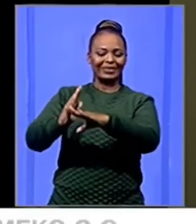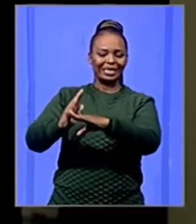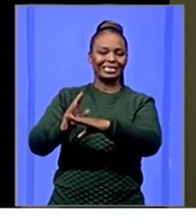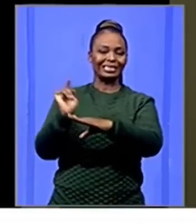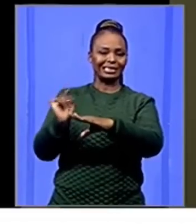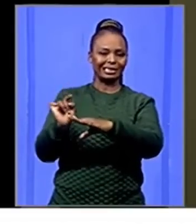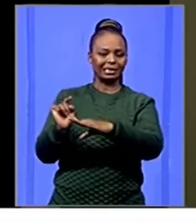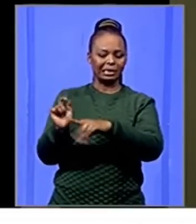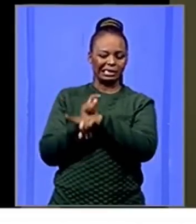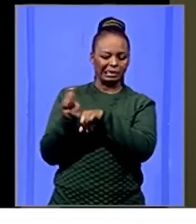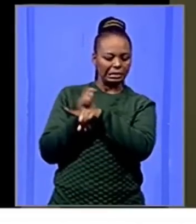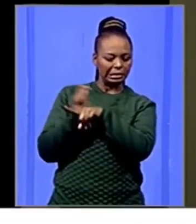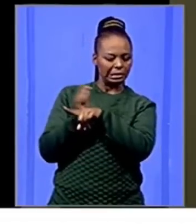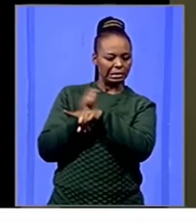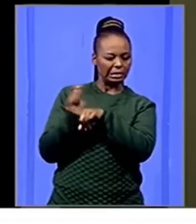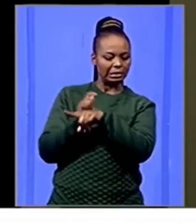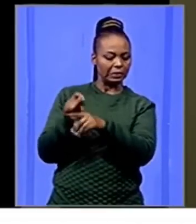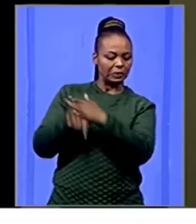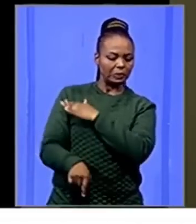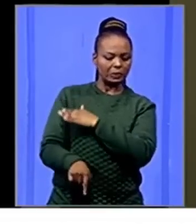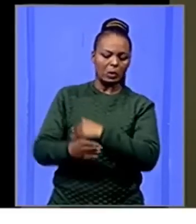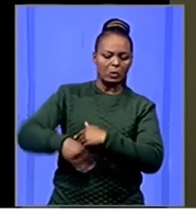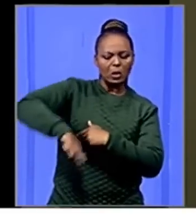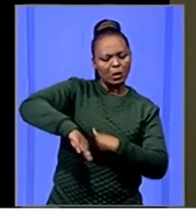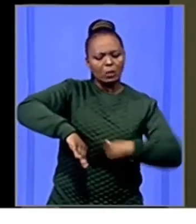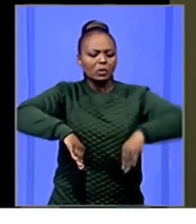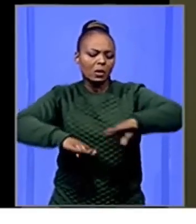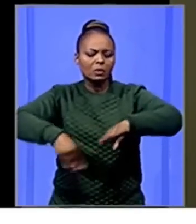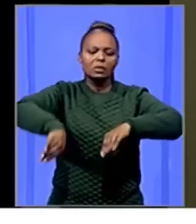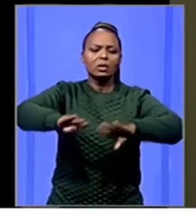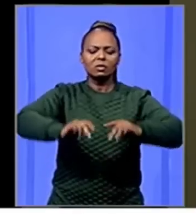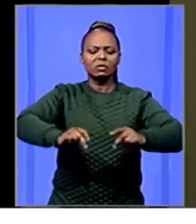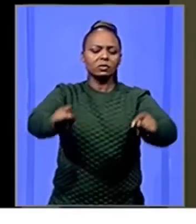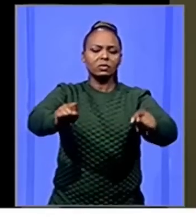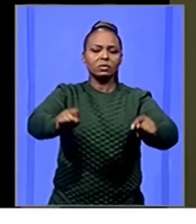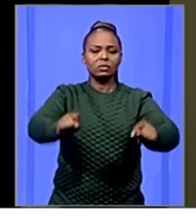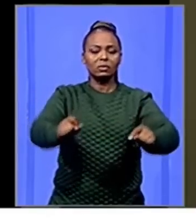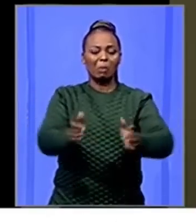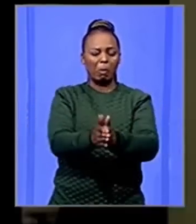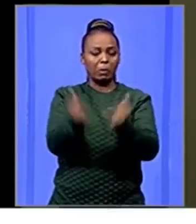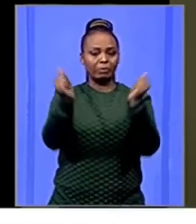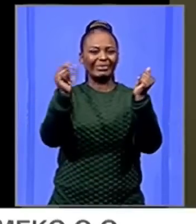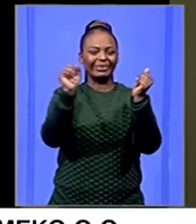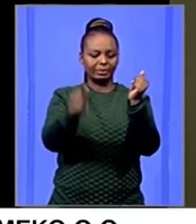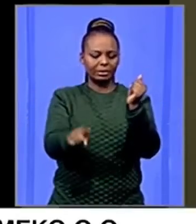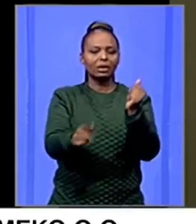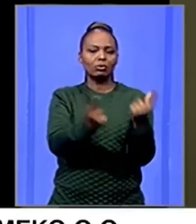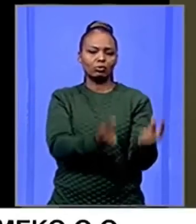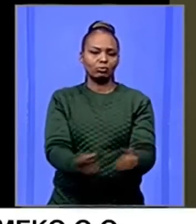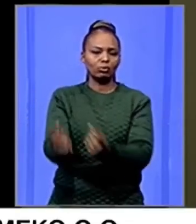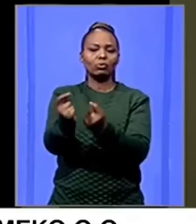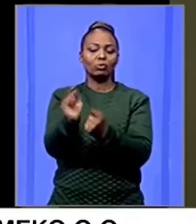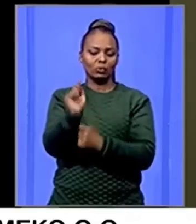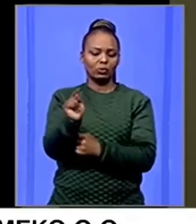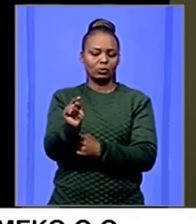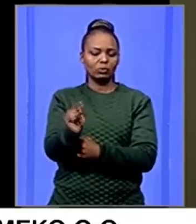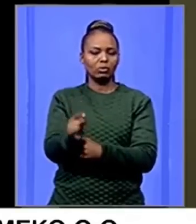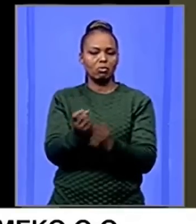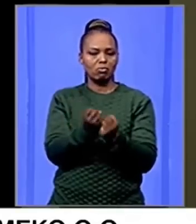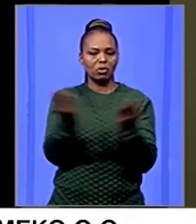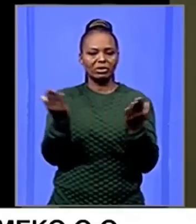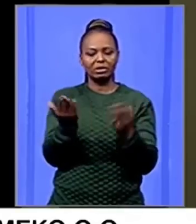principles, shifting quicker and moving the ball quicker, which I think moving the ball quicker is what we failed to do in our Costa